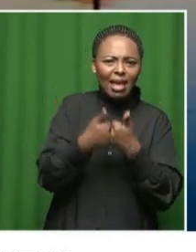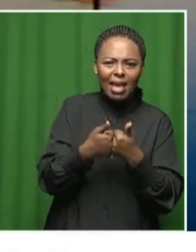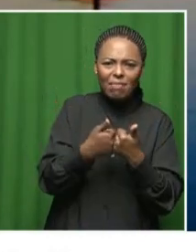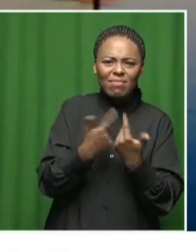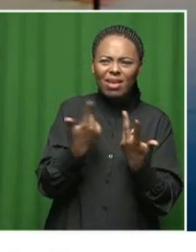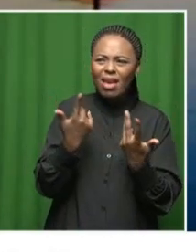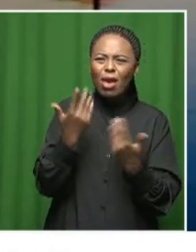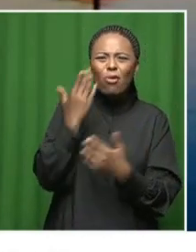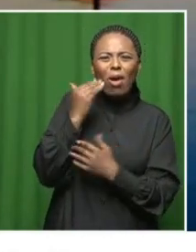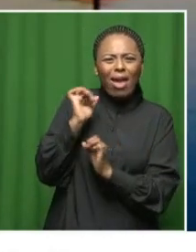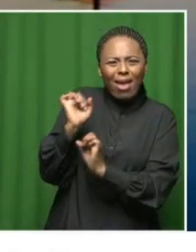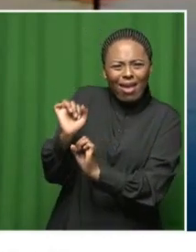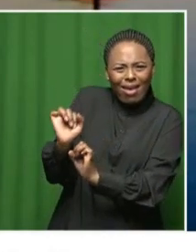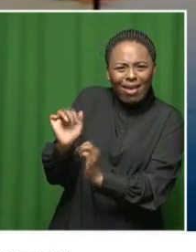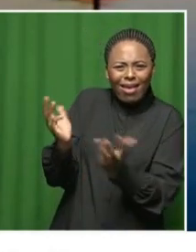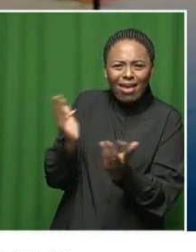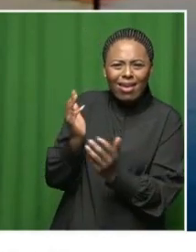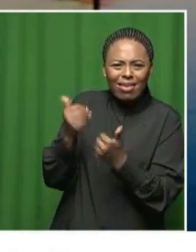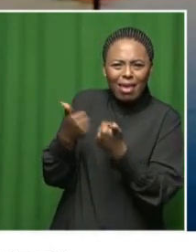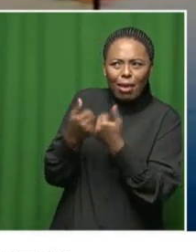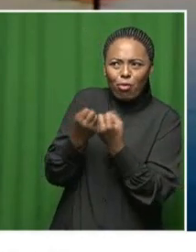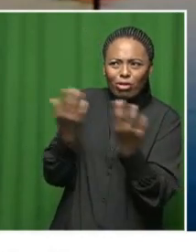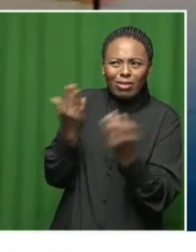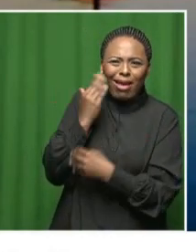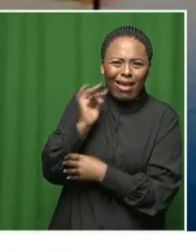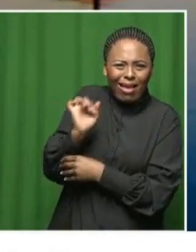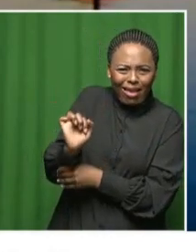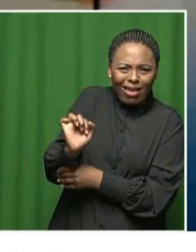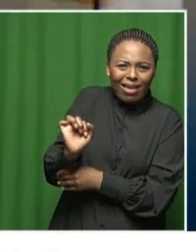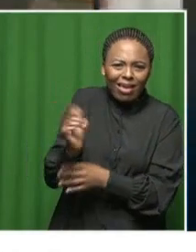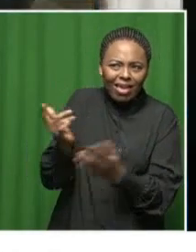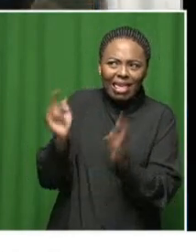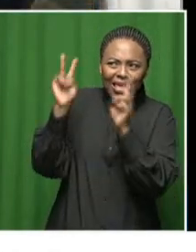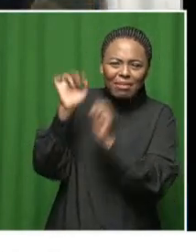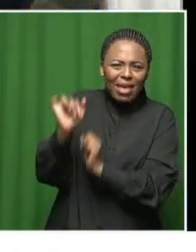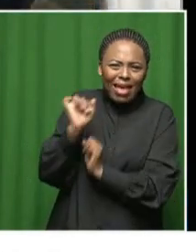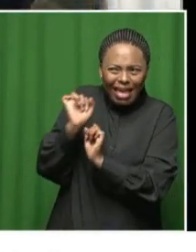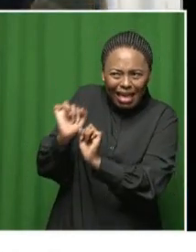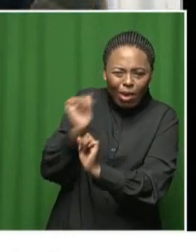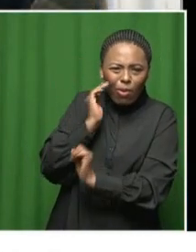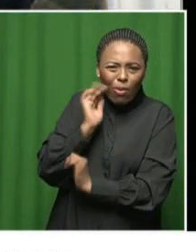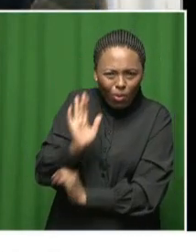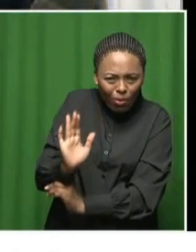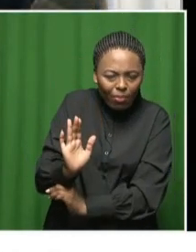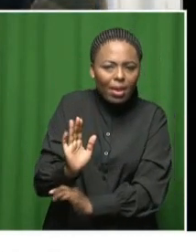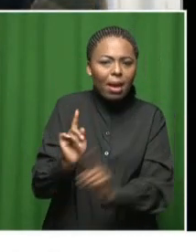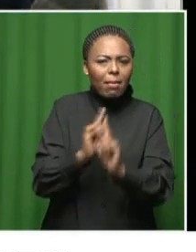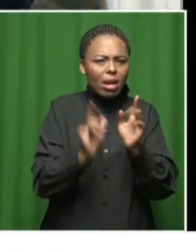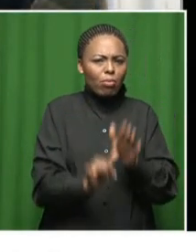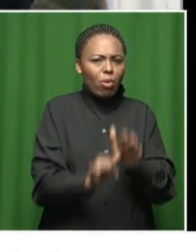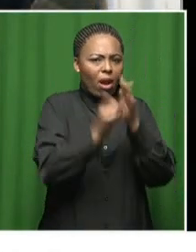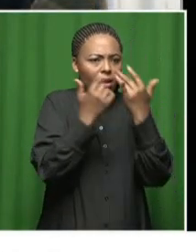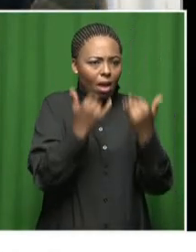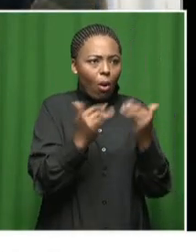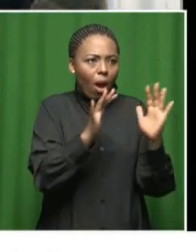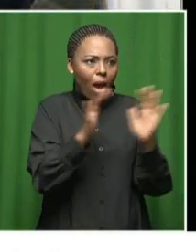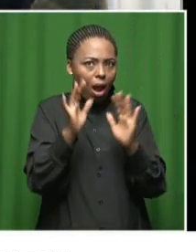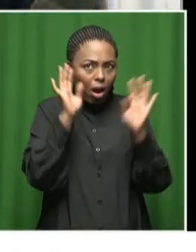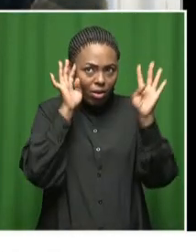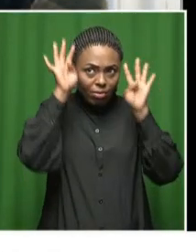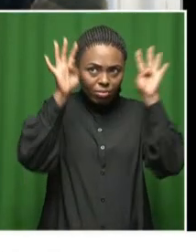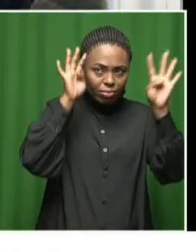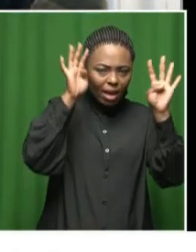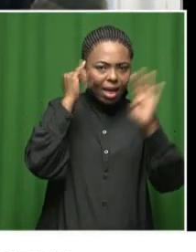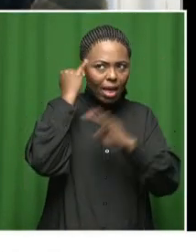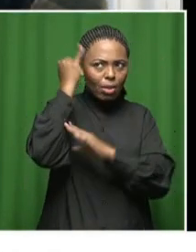Western, very European in their themes and what goes on in there. So it was very important that the games that are created there focus on